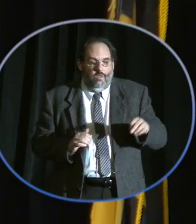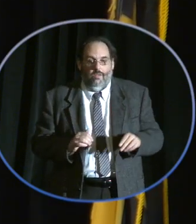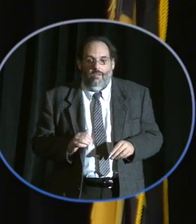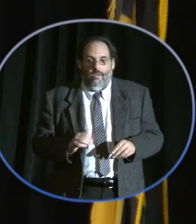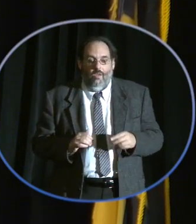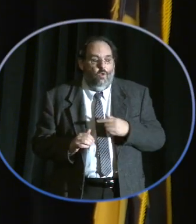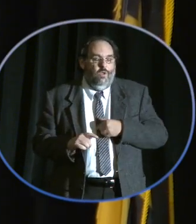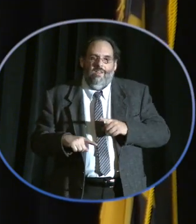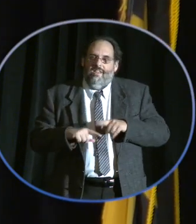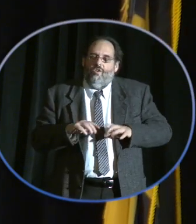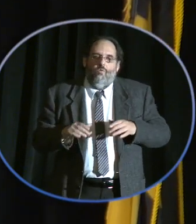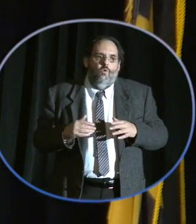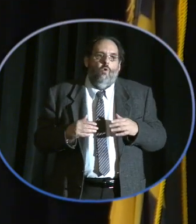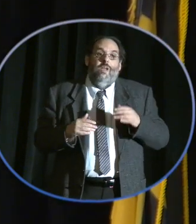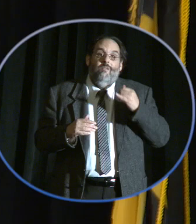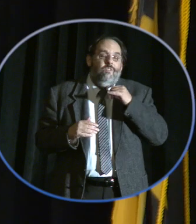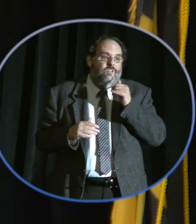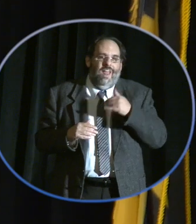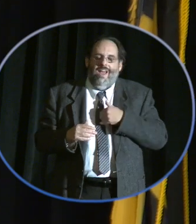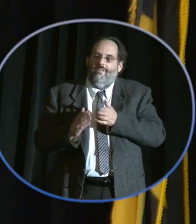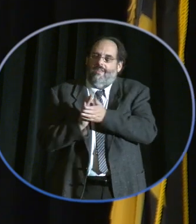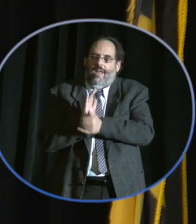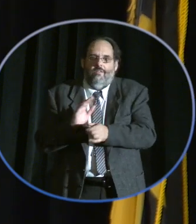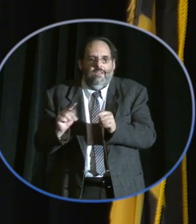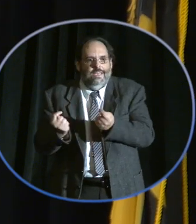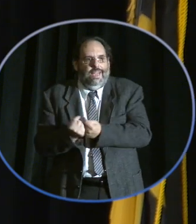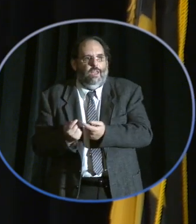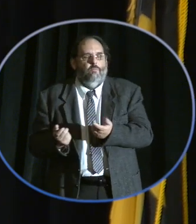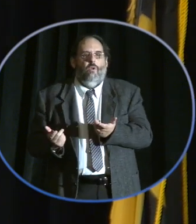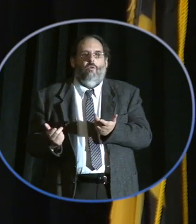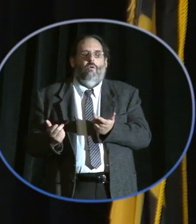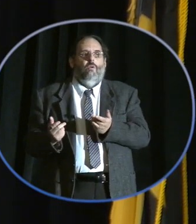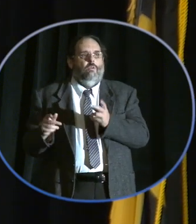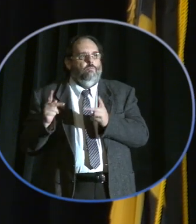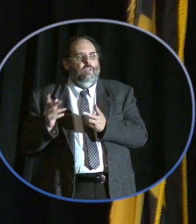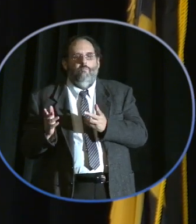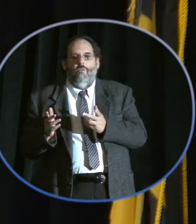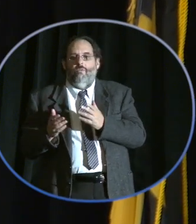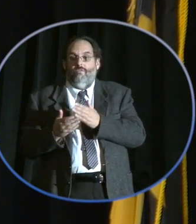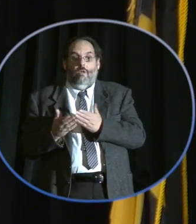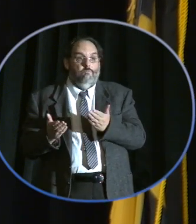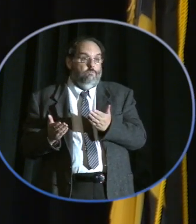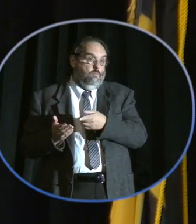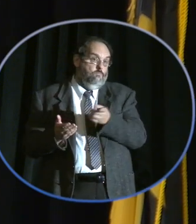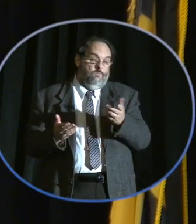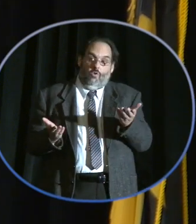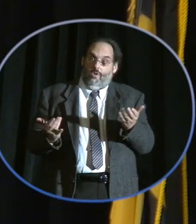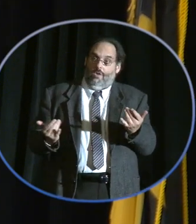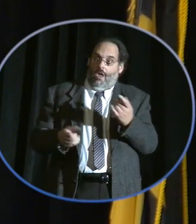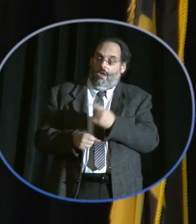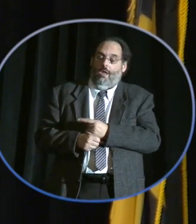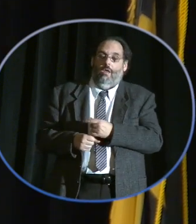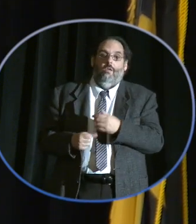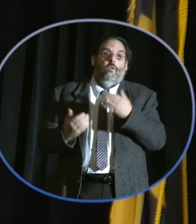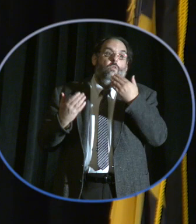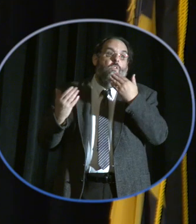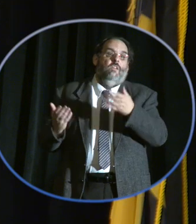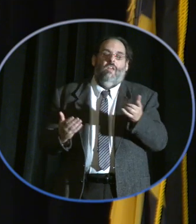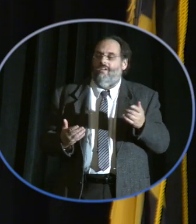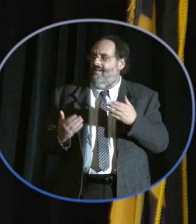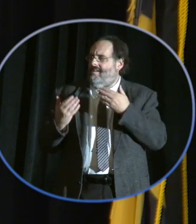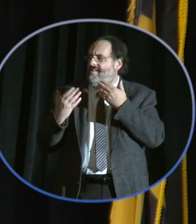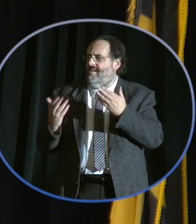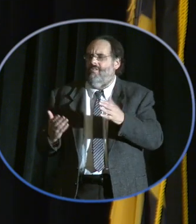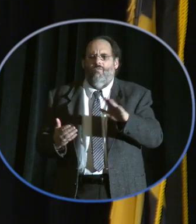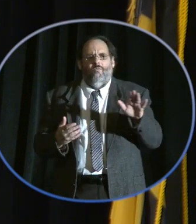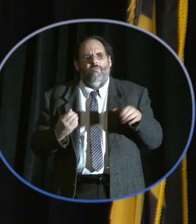what we do, however, without a talented team of people, some of whom are here today, and so we thank them. We thank you